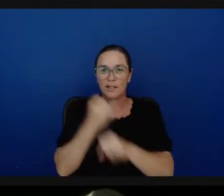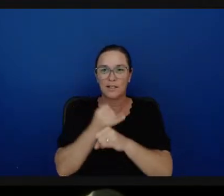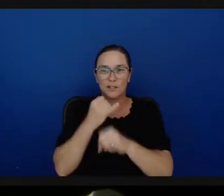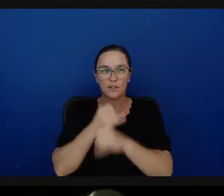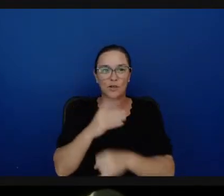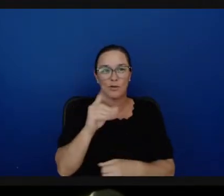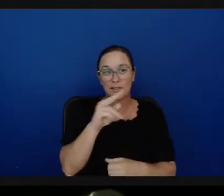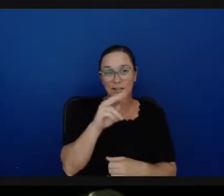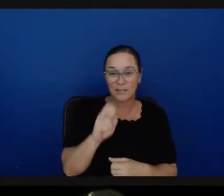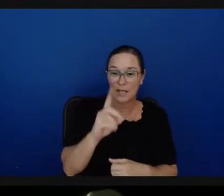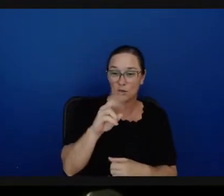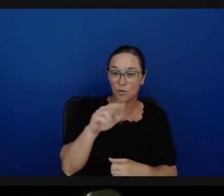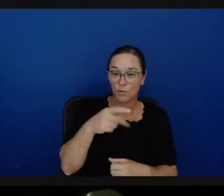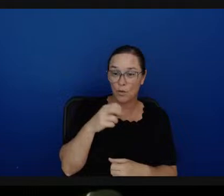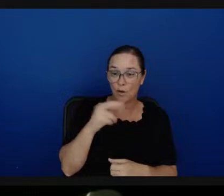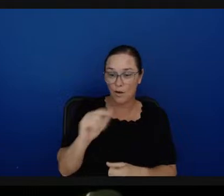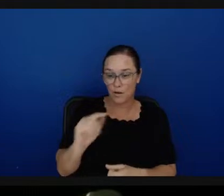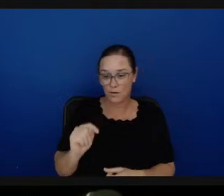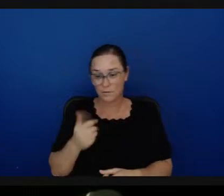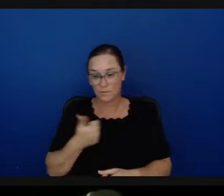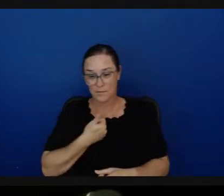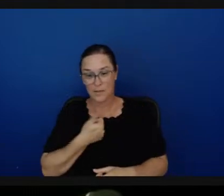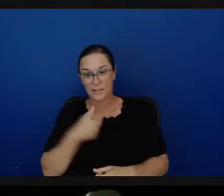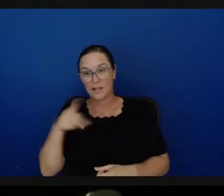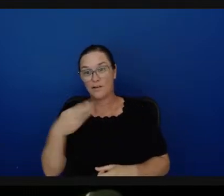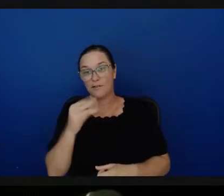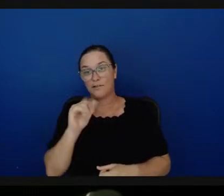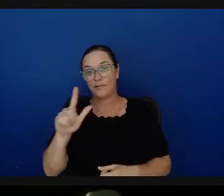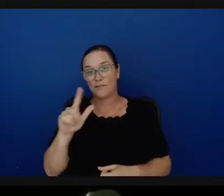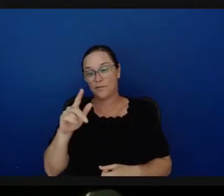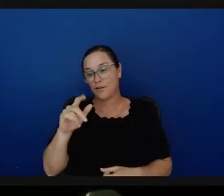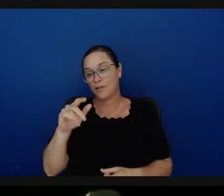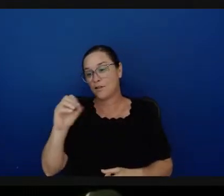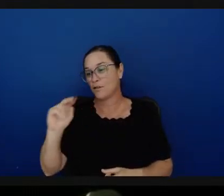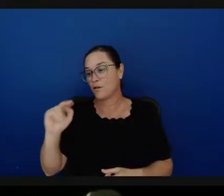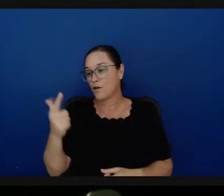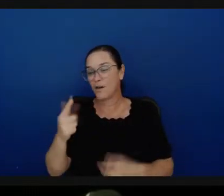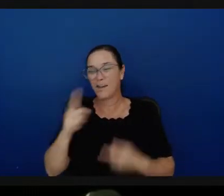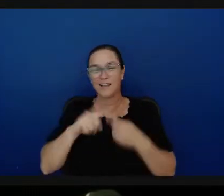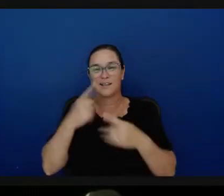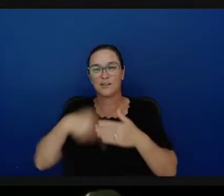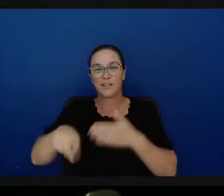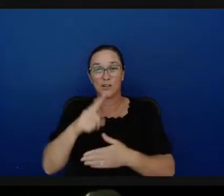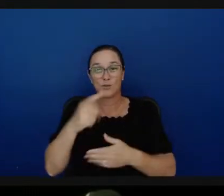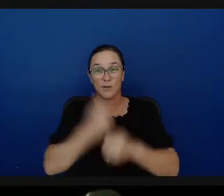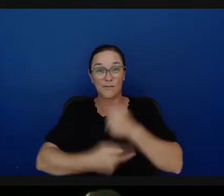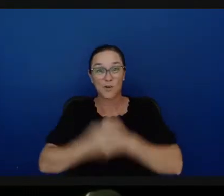I'm Philip Ong. Until next week, everyone. Aloha.